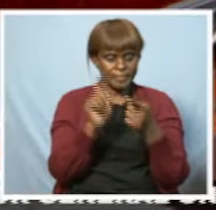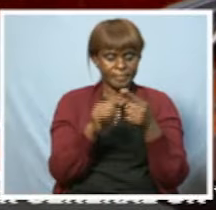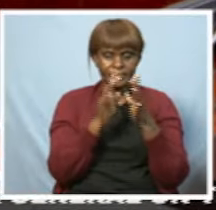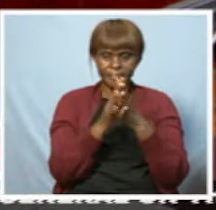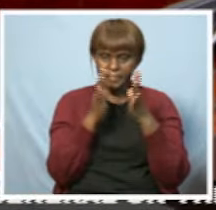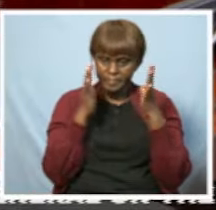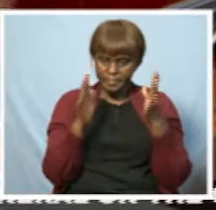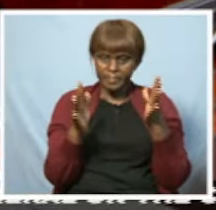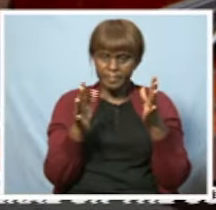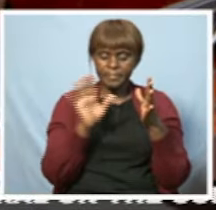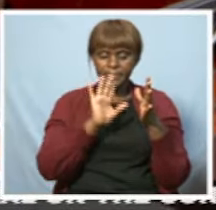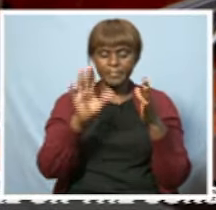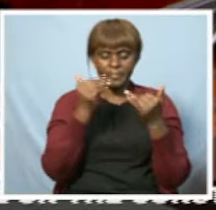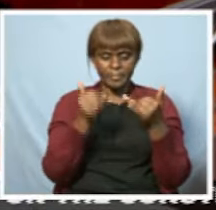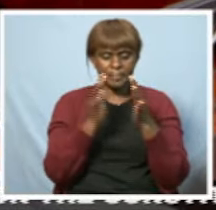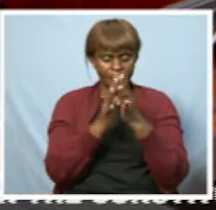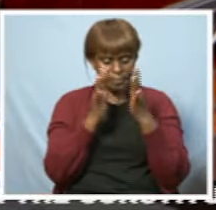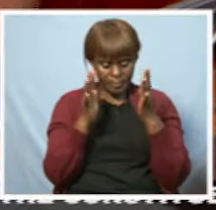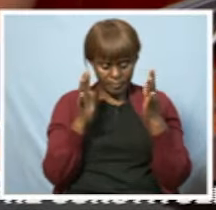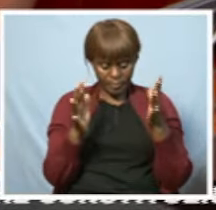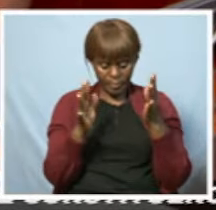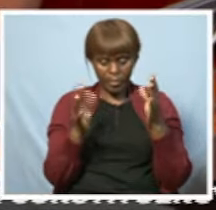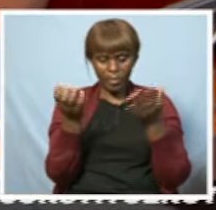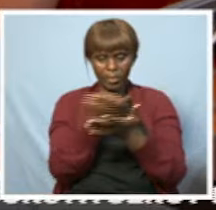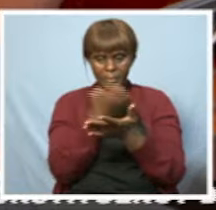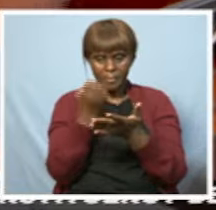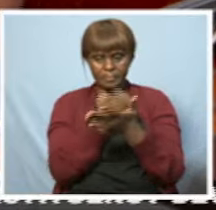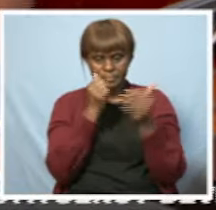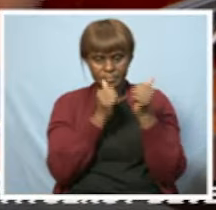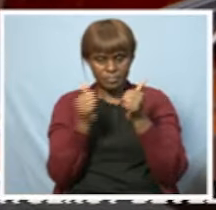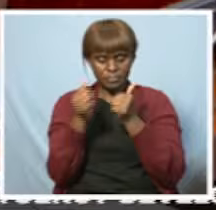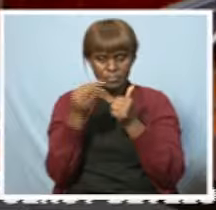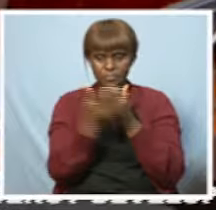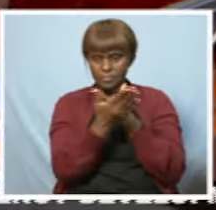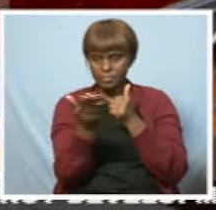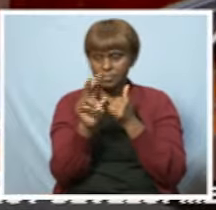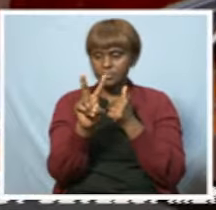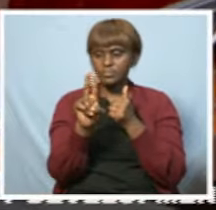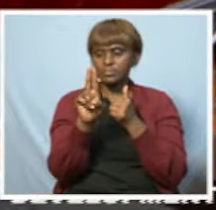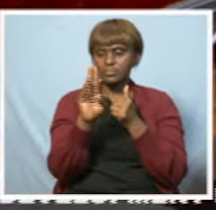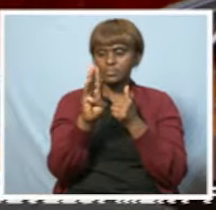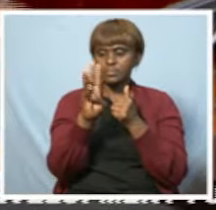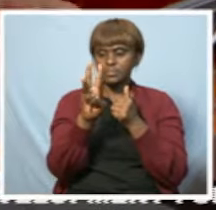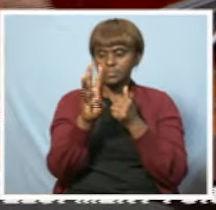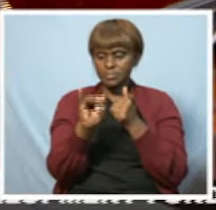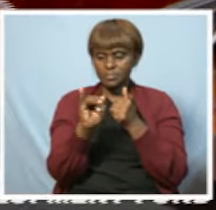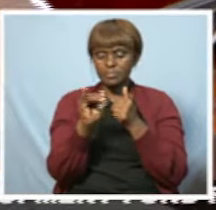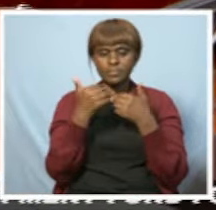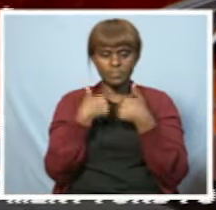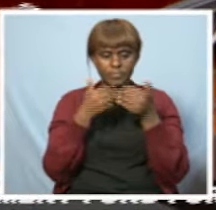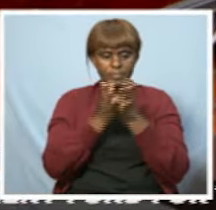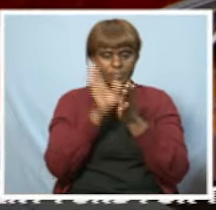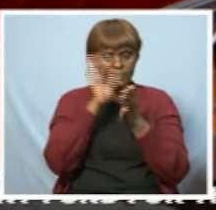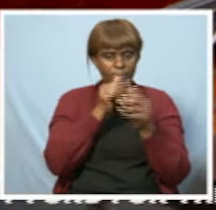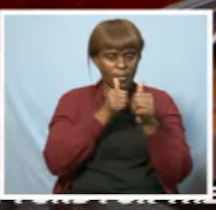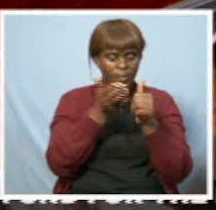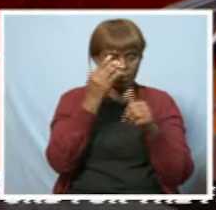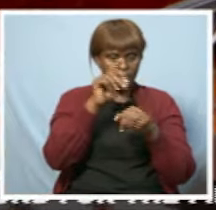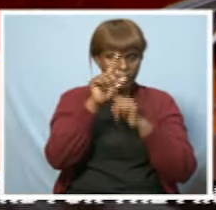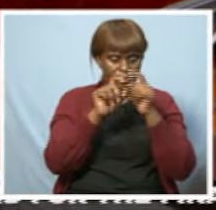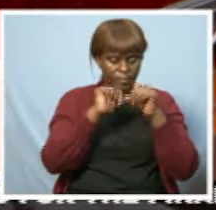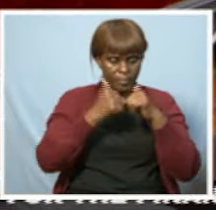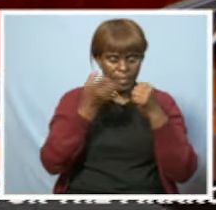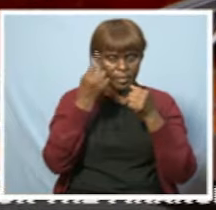expand, thereby expanding the economic activities of VUBWI. So we've asked follow-up questions so that